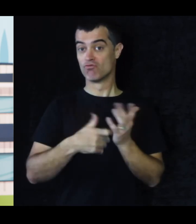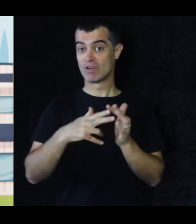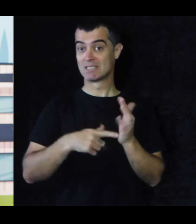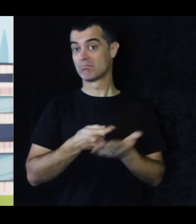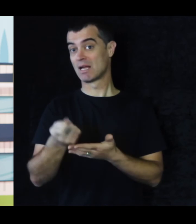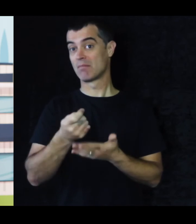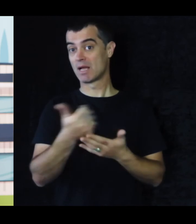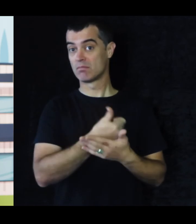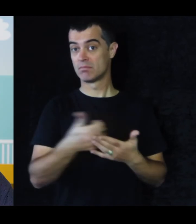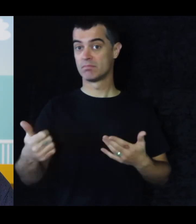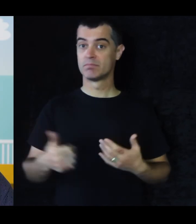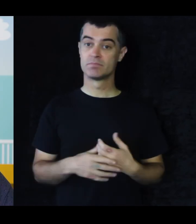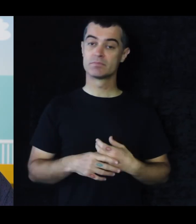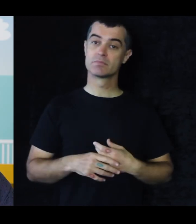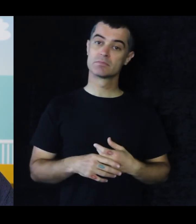rent.